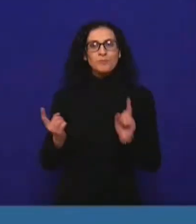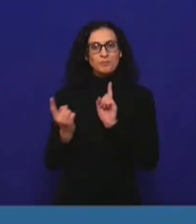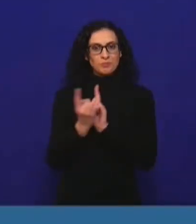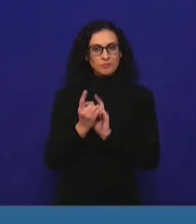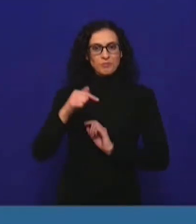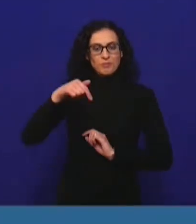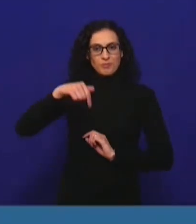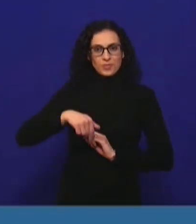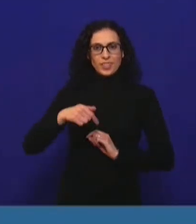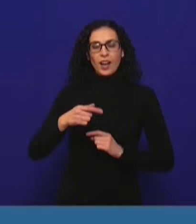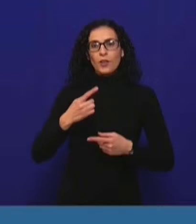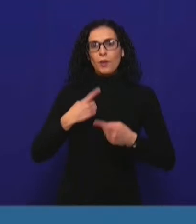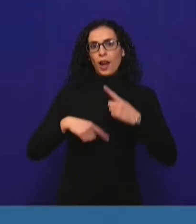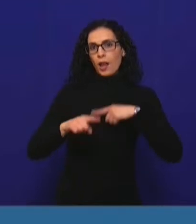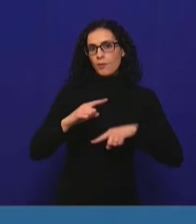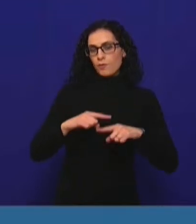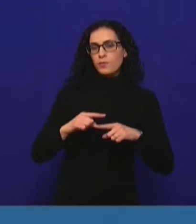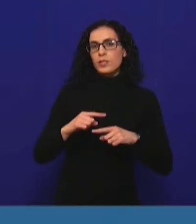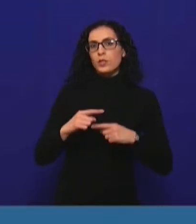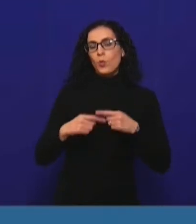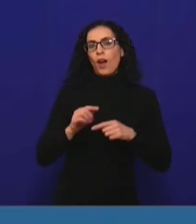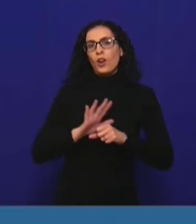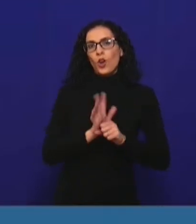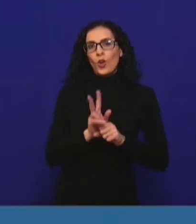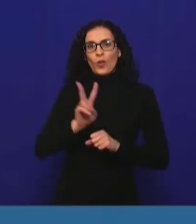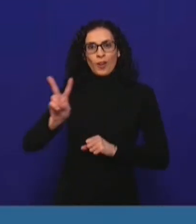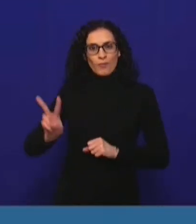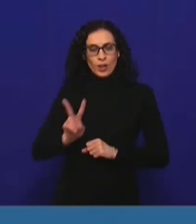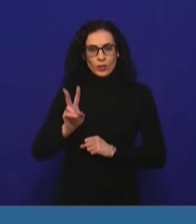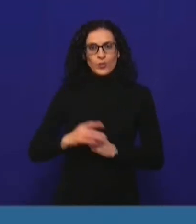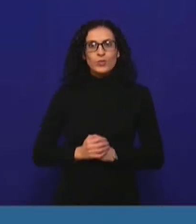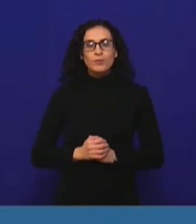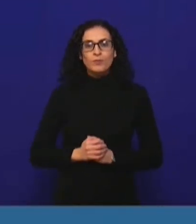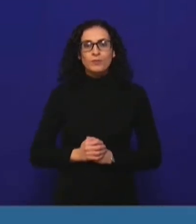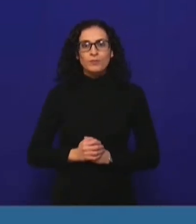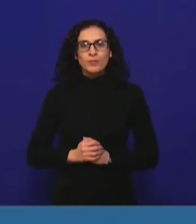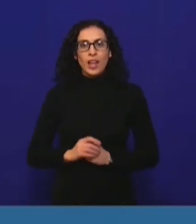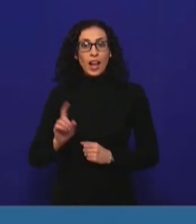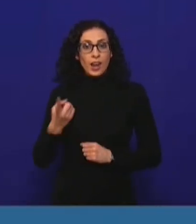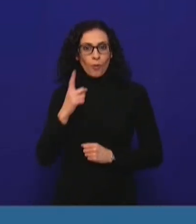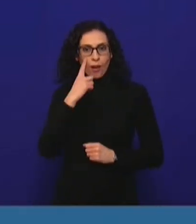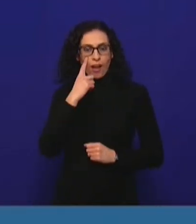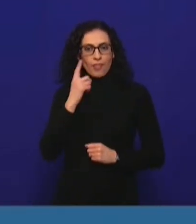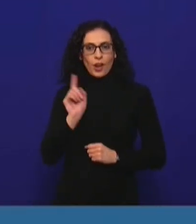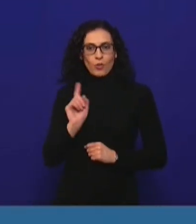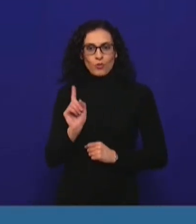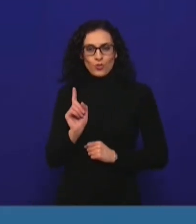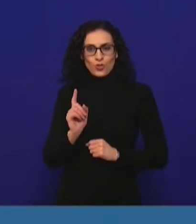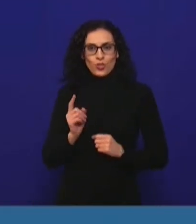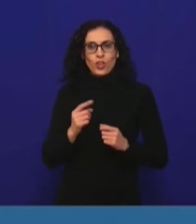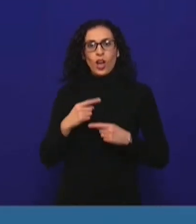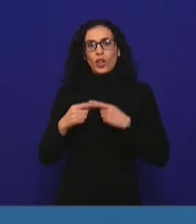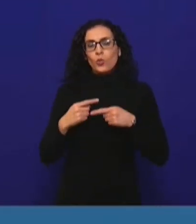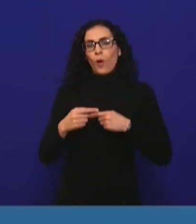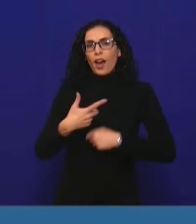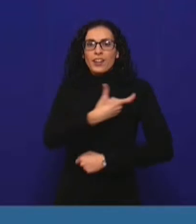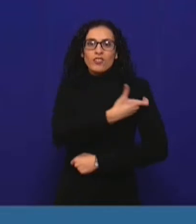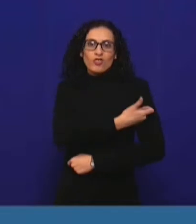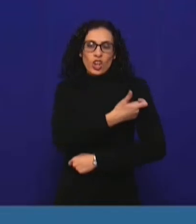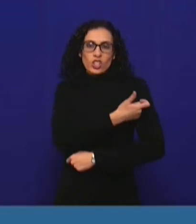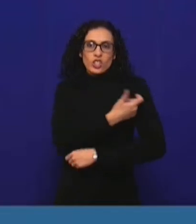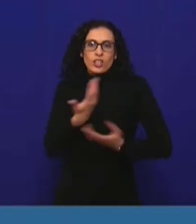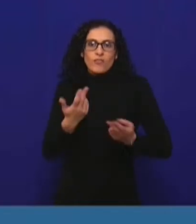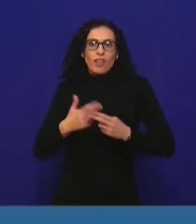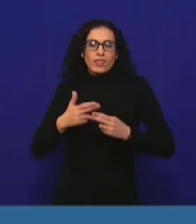Għal dan il-bulletin mediku dwar il-COVID. Bdew l-ewwel net billi nħarsu lejn l-istrateġija tat-tilqim li għaddejja